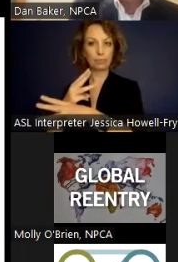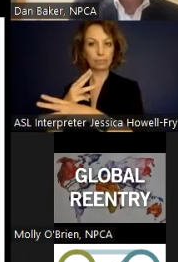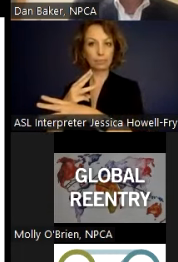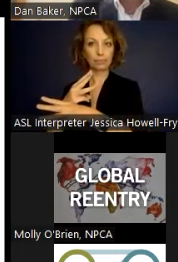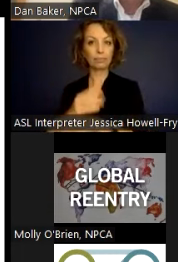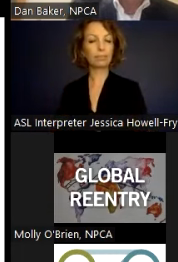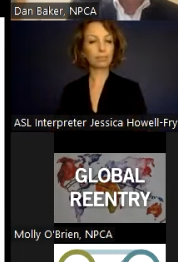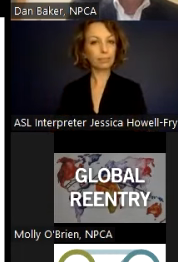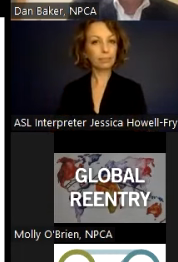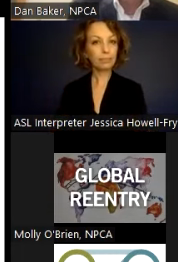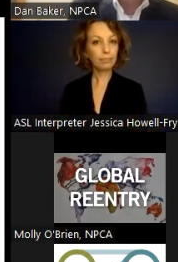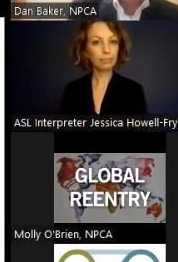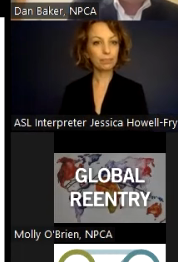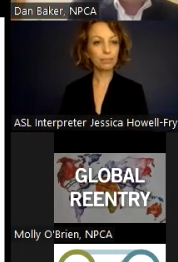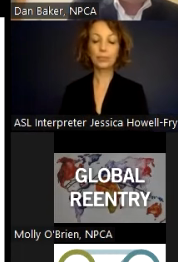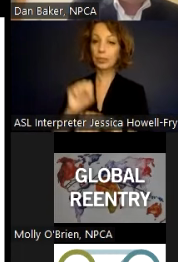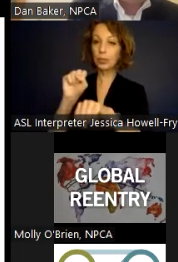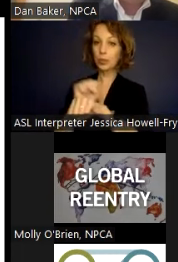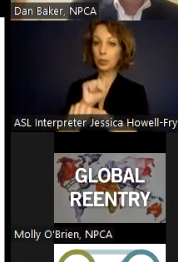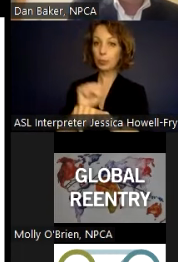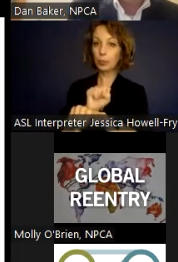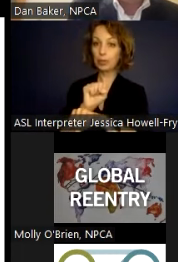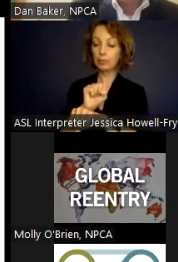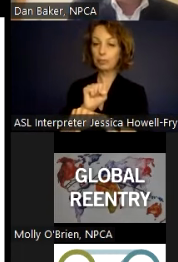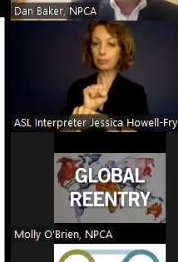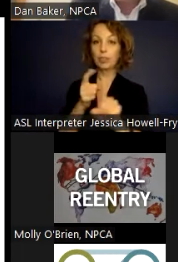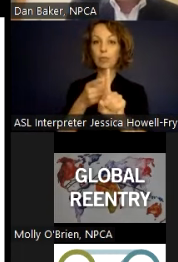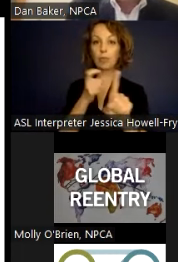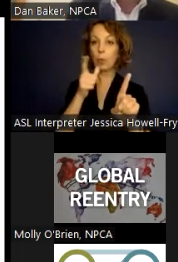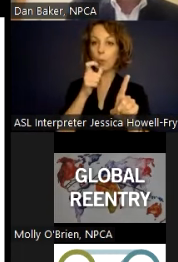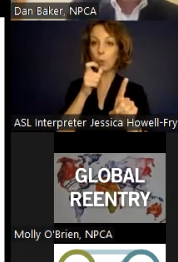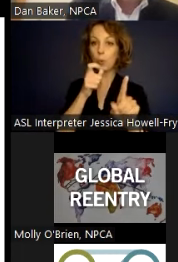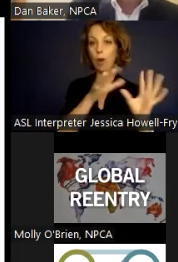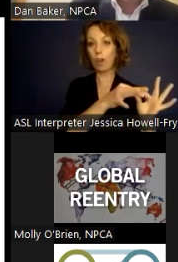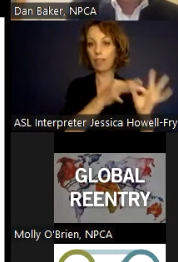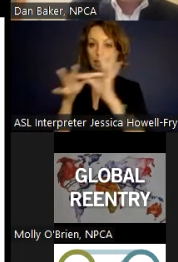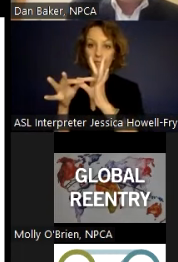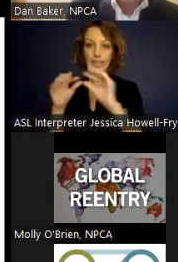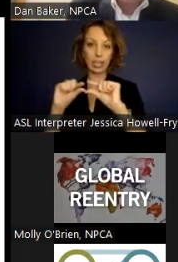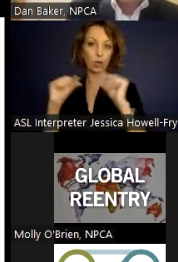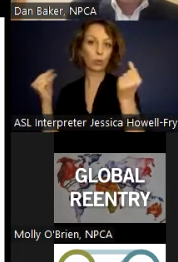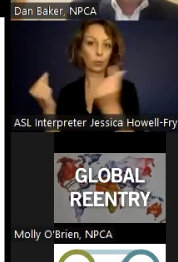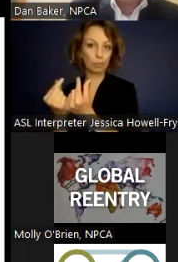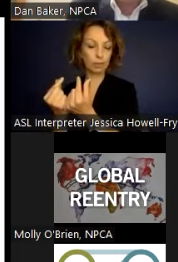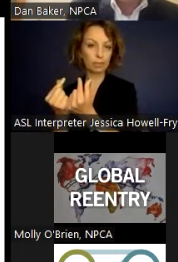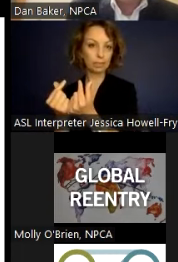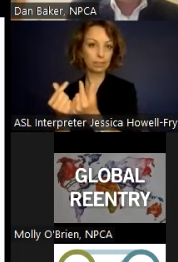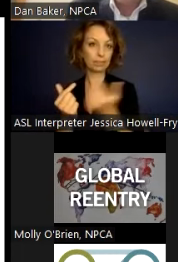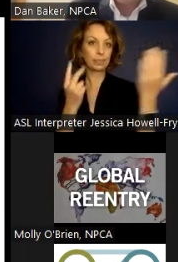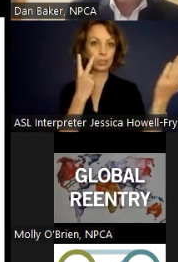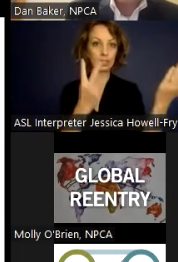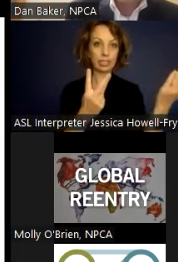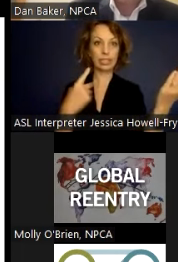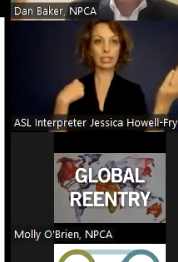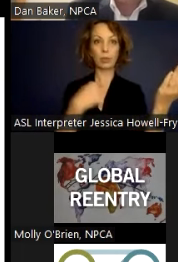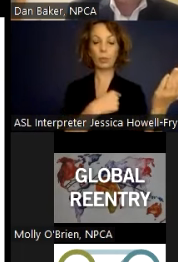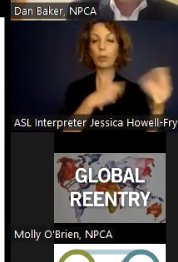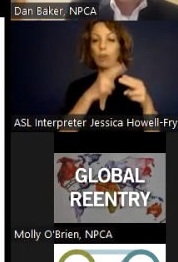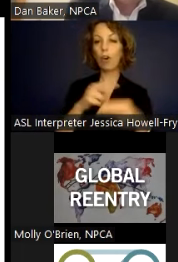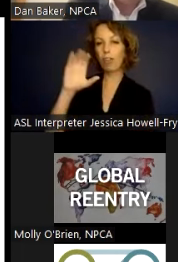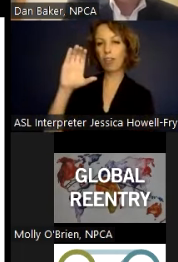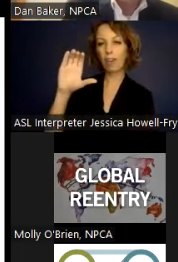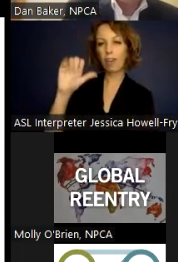is the work being undertaken by our affiliate groups. And you see the calls, what we call our cause-related groups